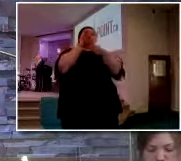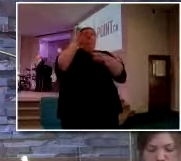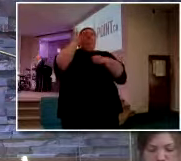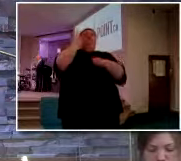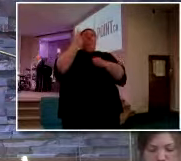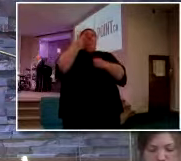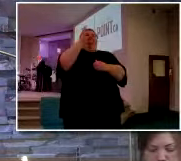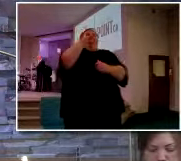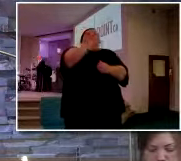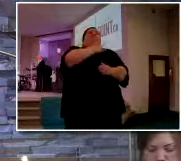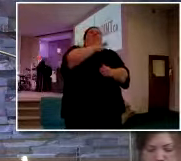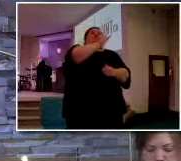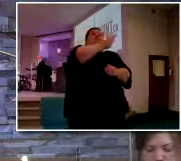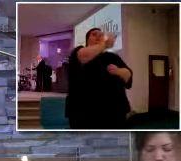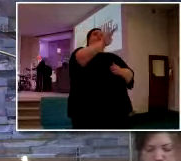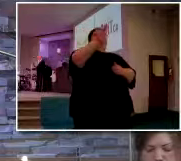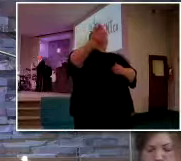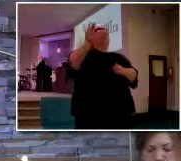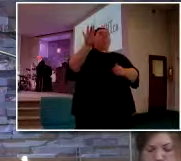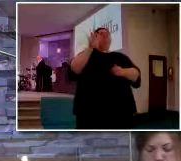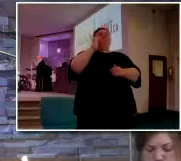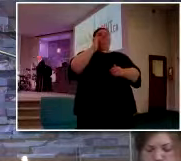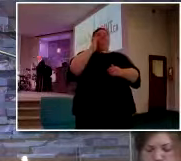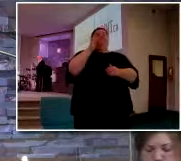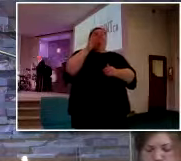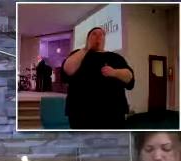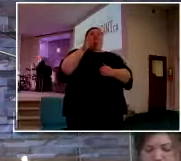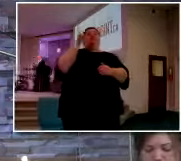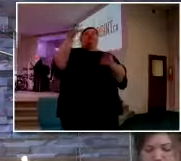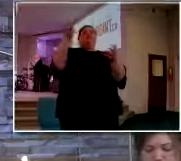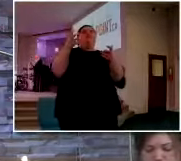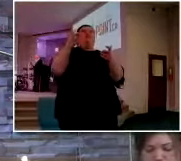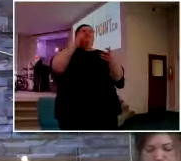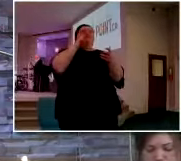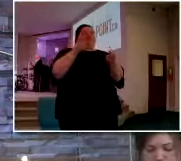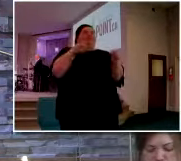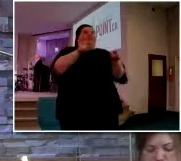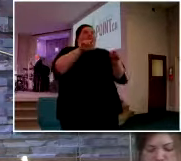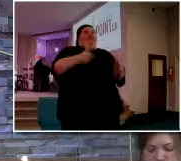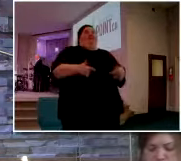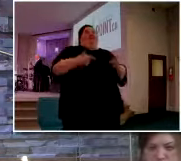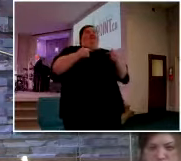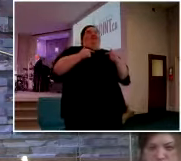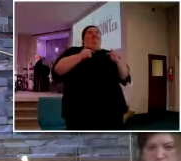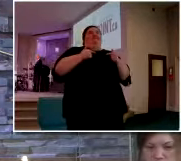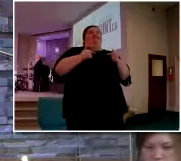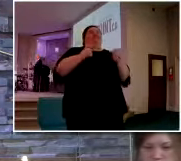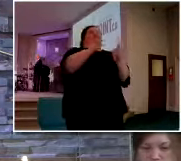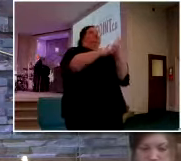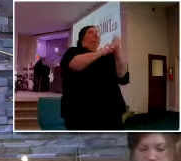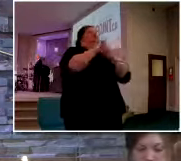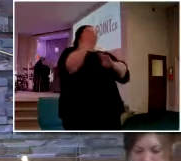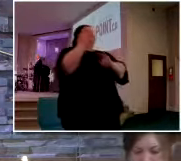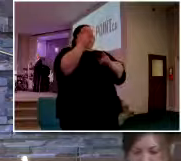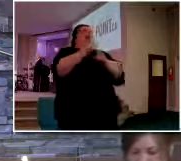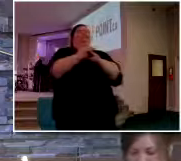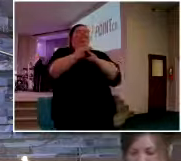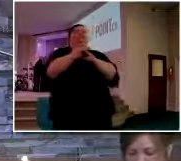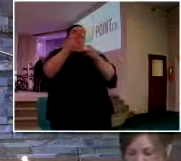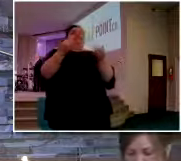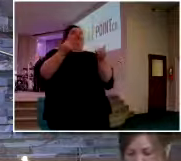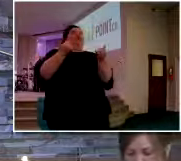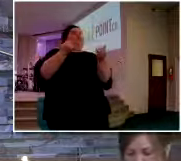our lives, God, what we have heard this morning. In the name of Jesus. In Jesus' name. I open